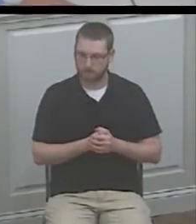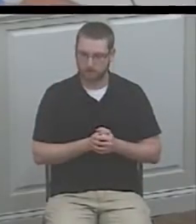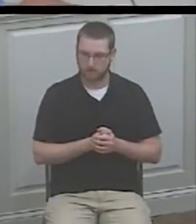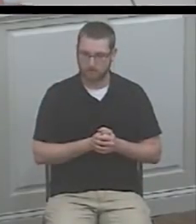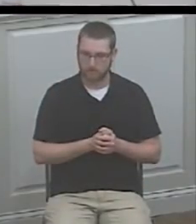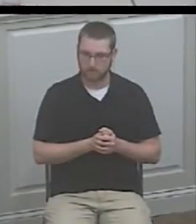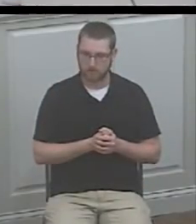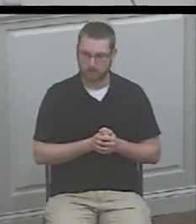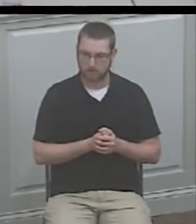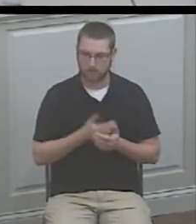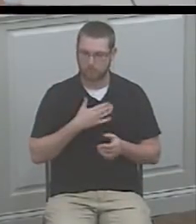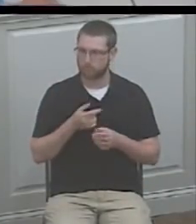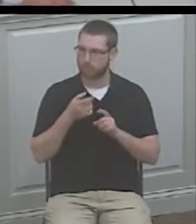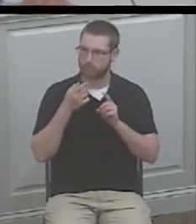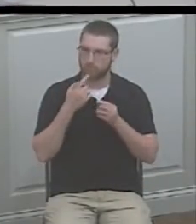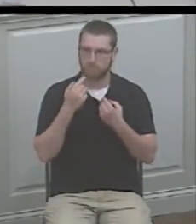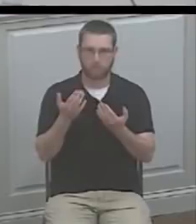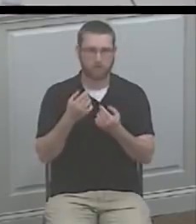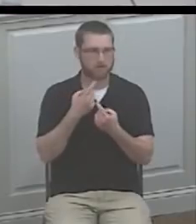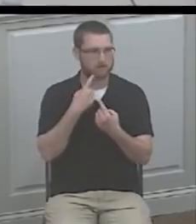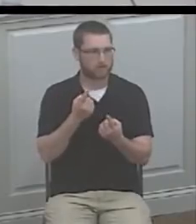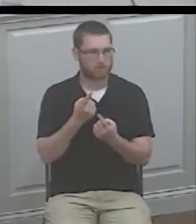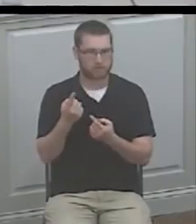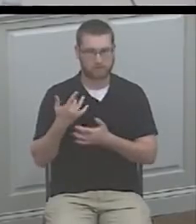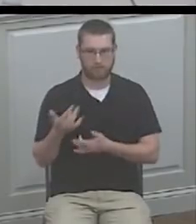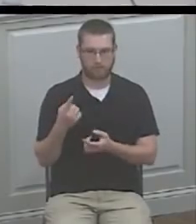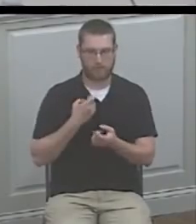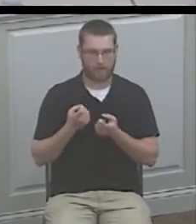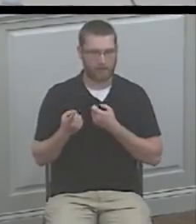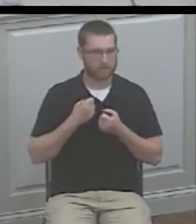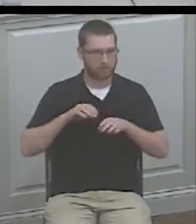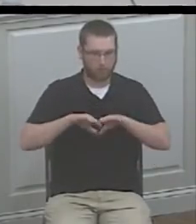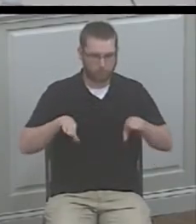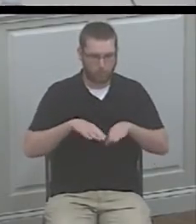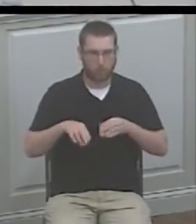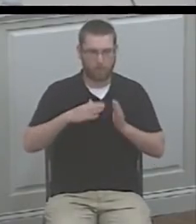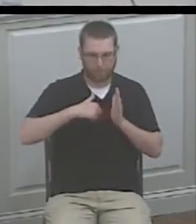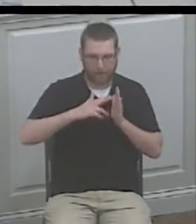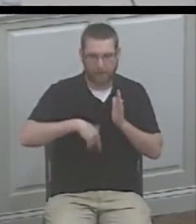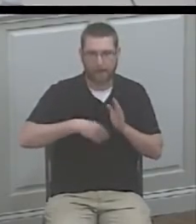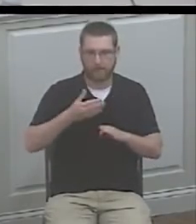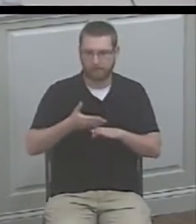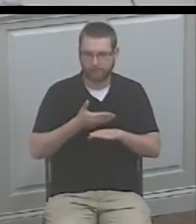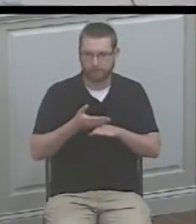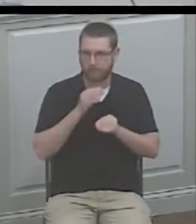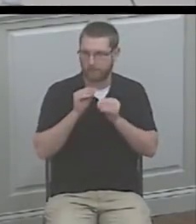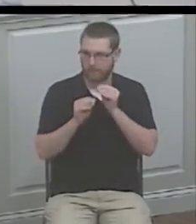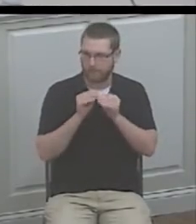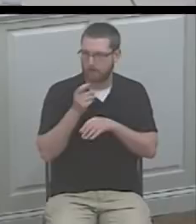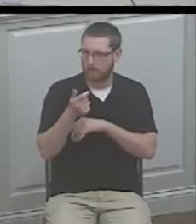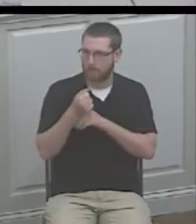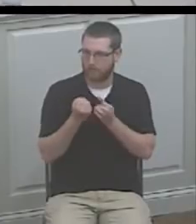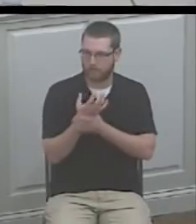like to just point out, because we usually get the question about this time of year, the pool's been repainted, refurbished a little bit this